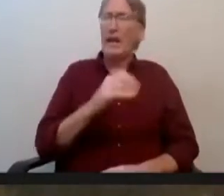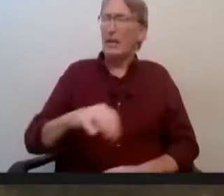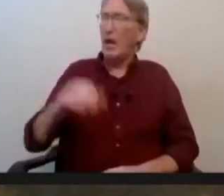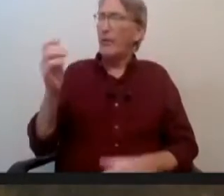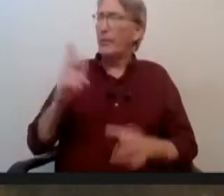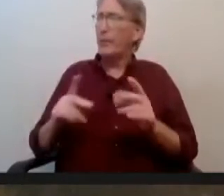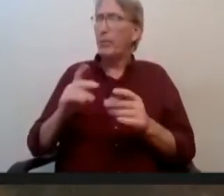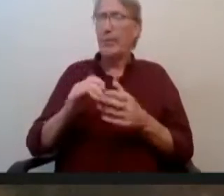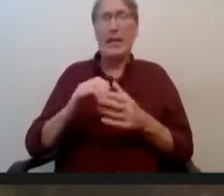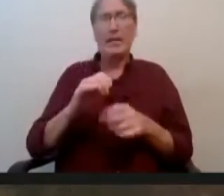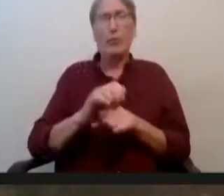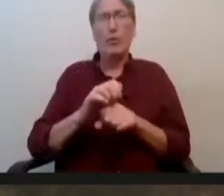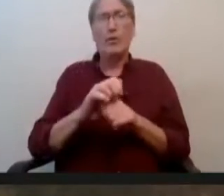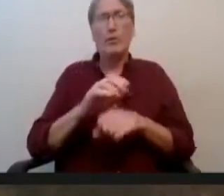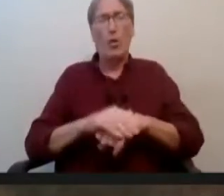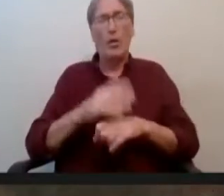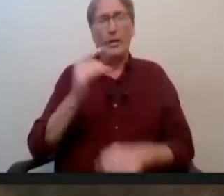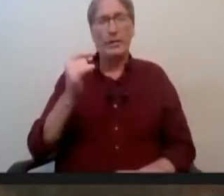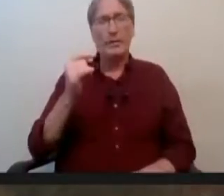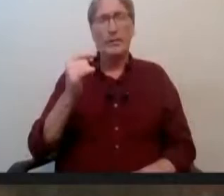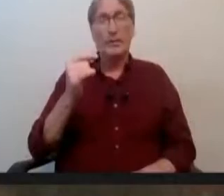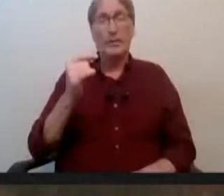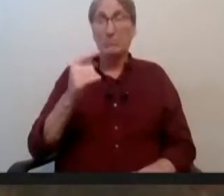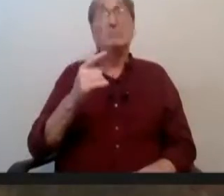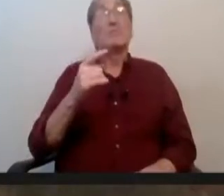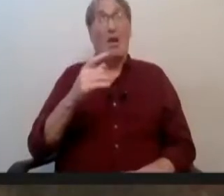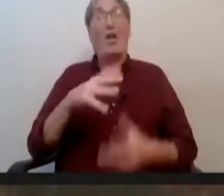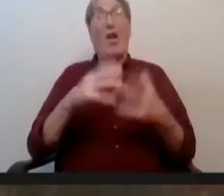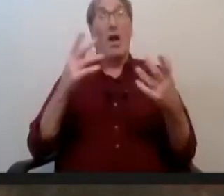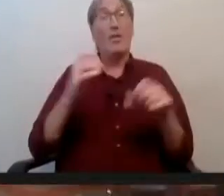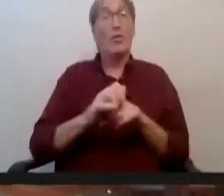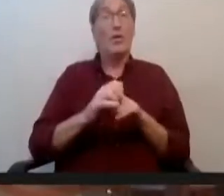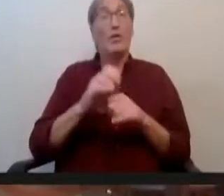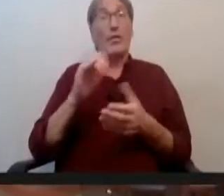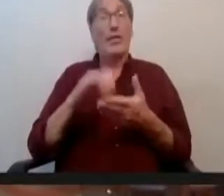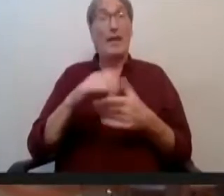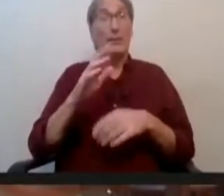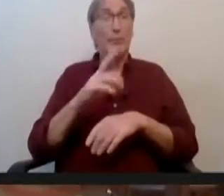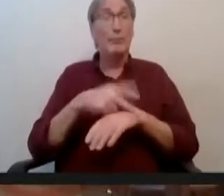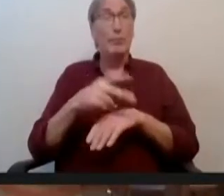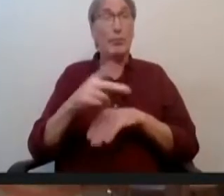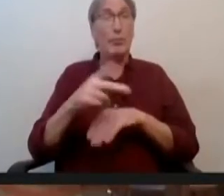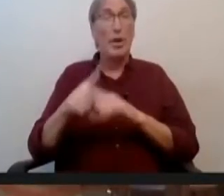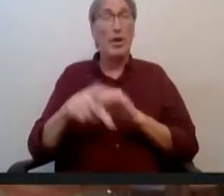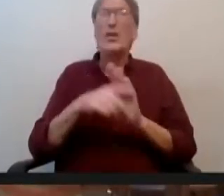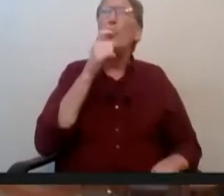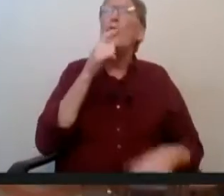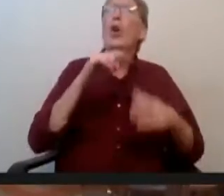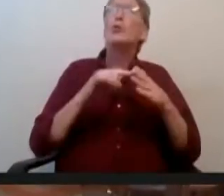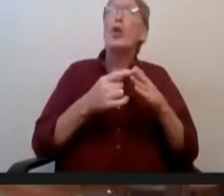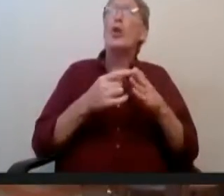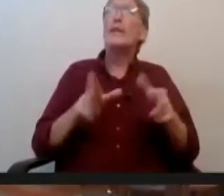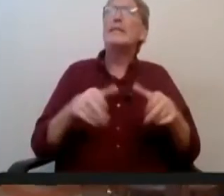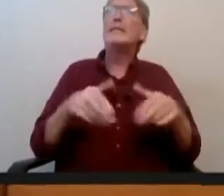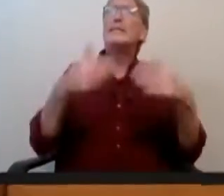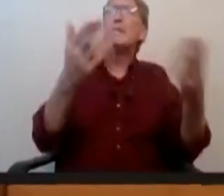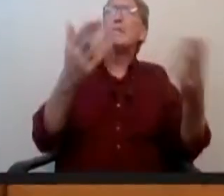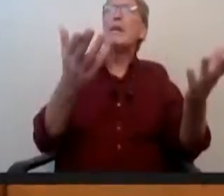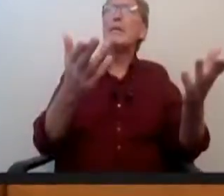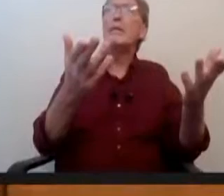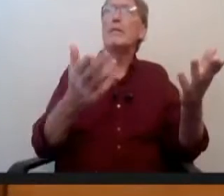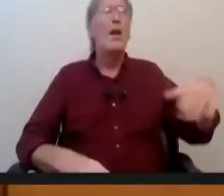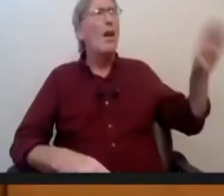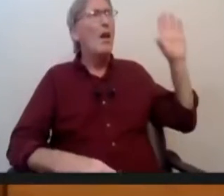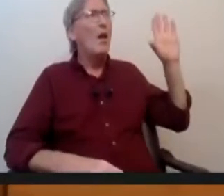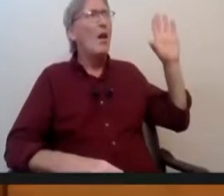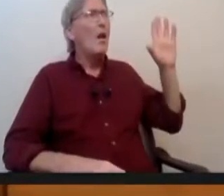this. Who all worked on this project? Who made the initial submission? Was that Falcone? Preservation Pittsburgh worked